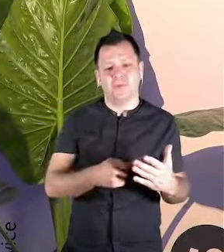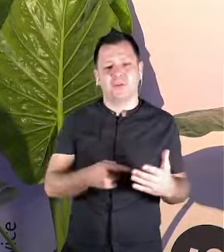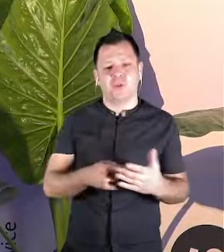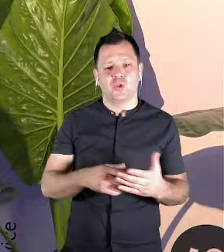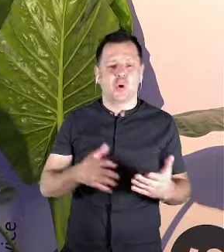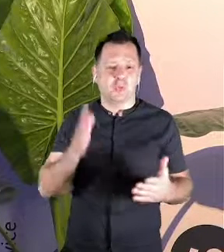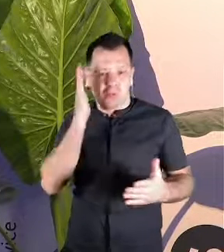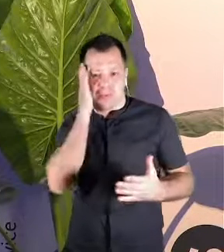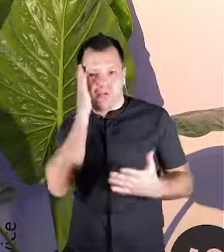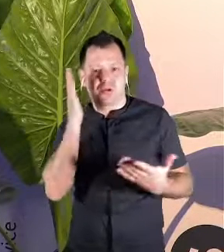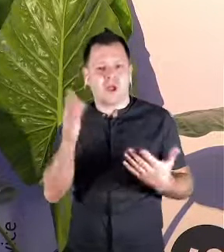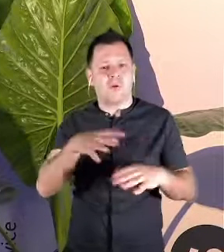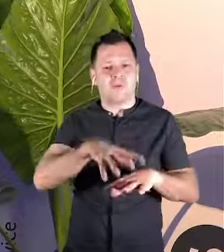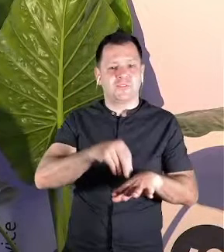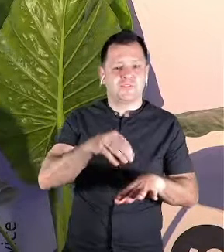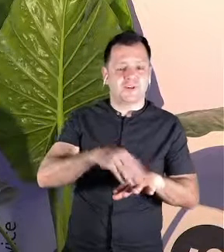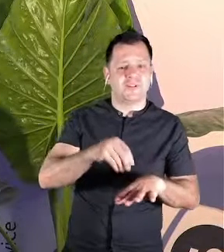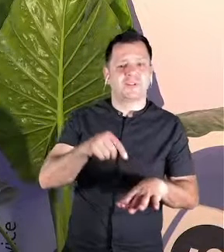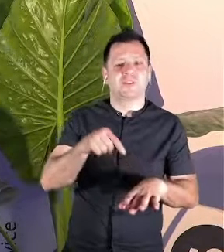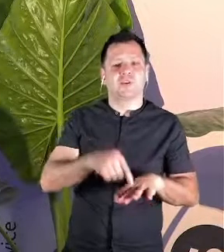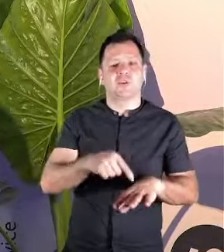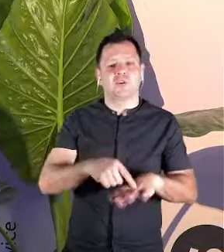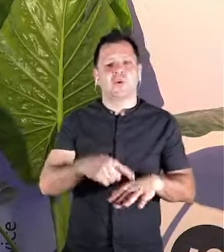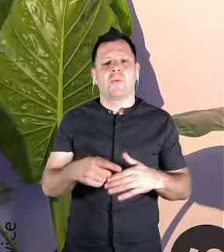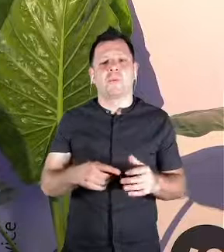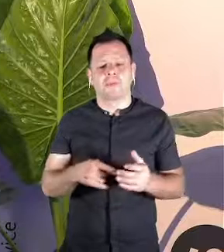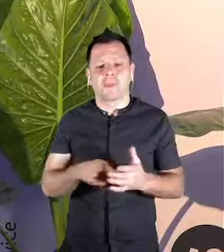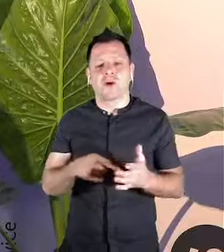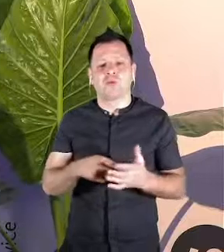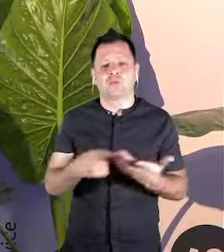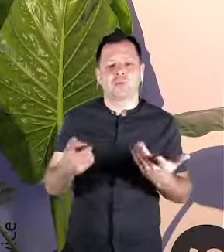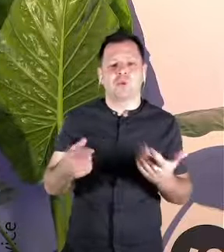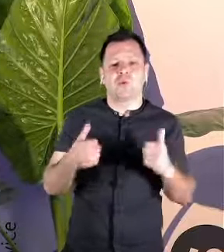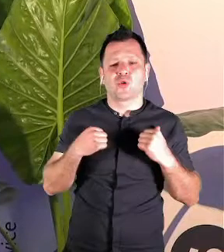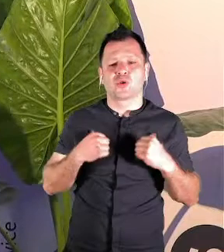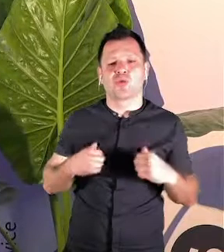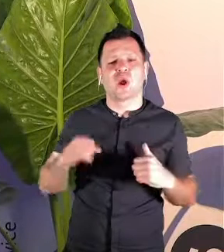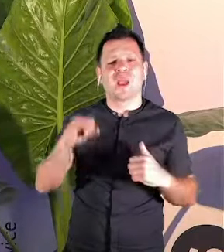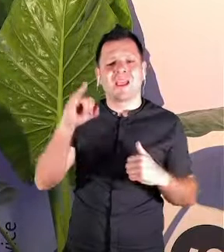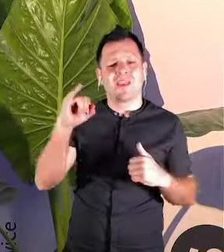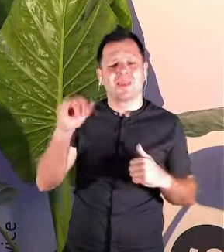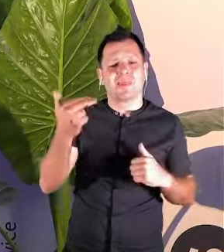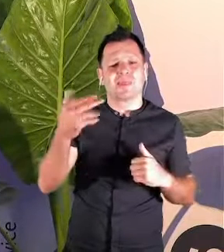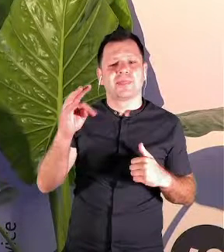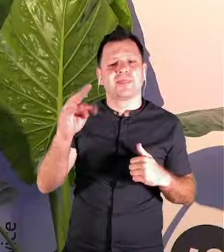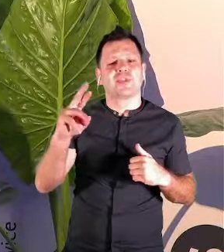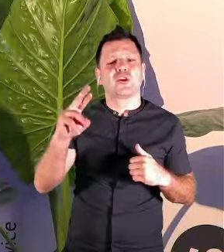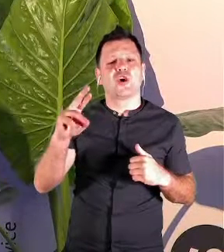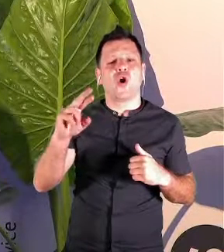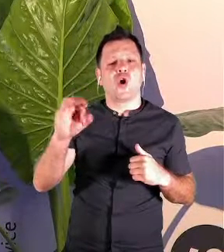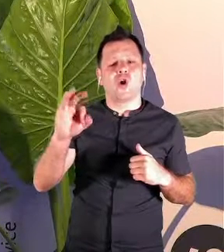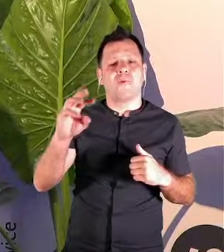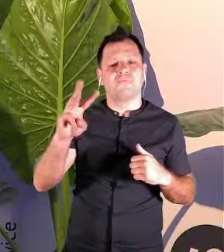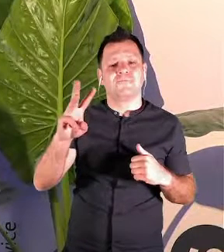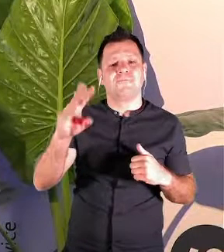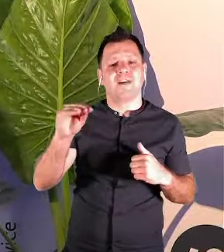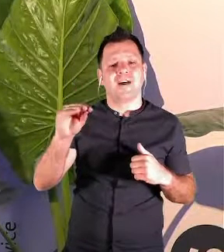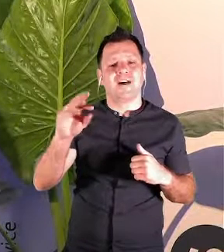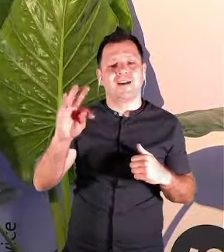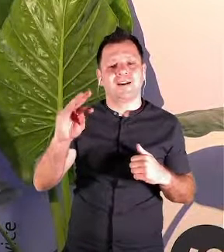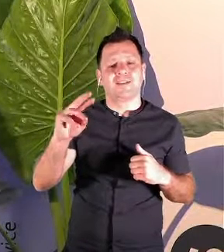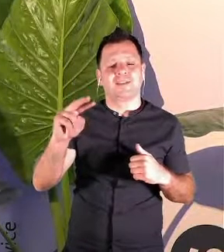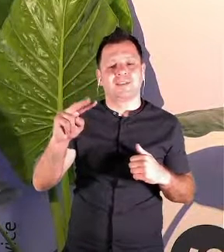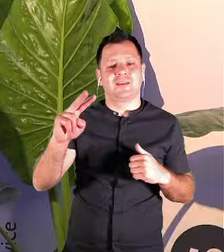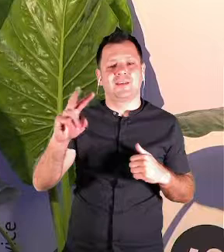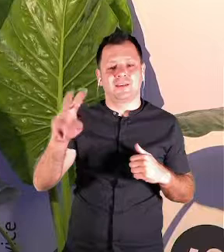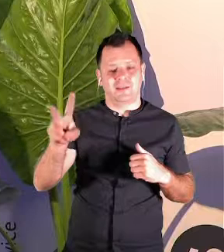quite introvert and quite indoors. So you enjoy living indoors, maybe more than living